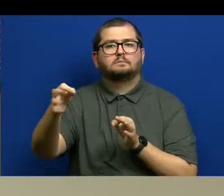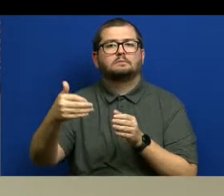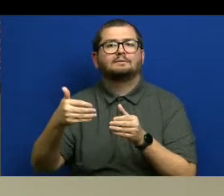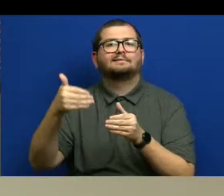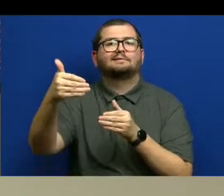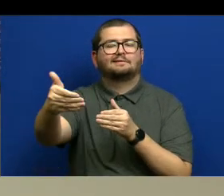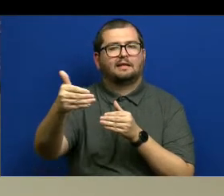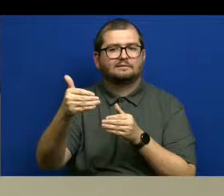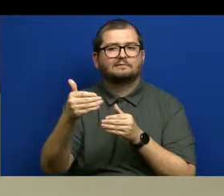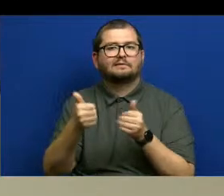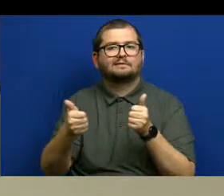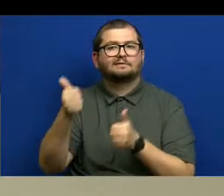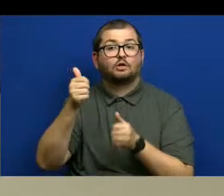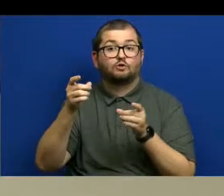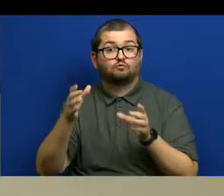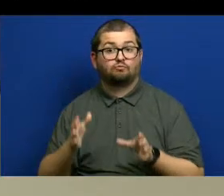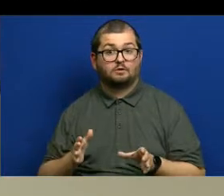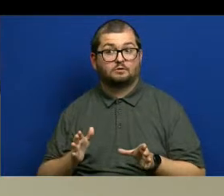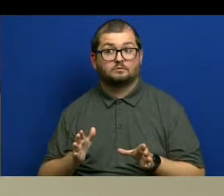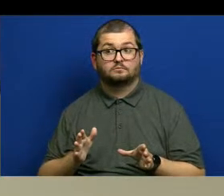executive director.